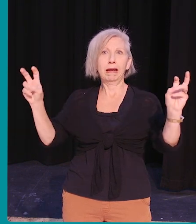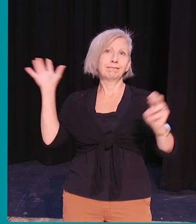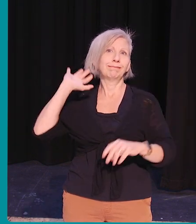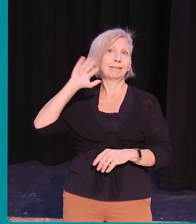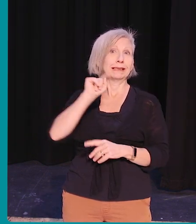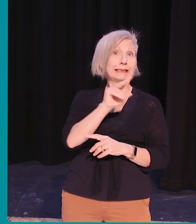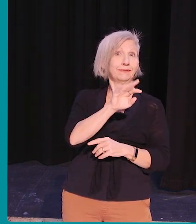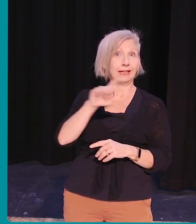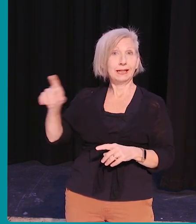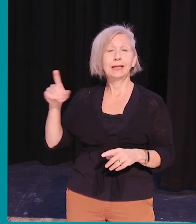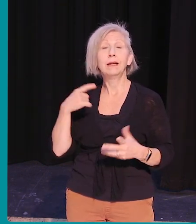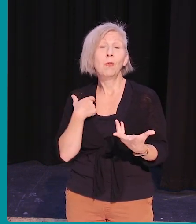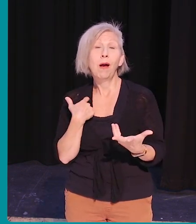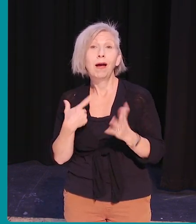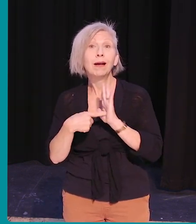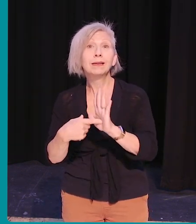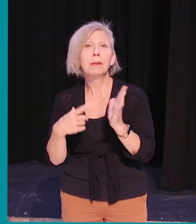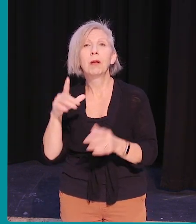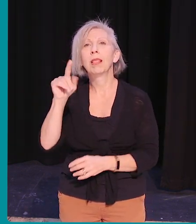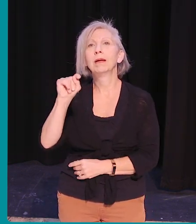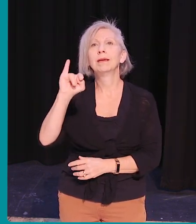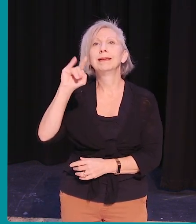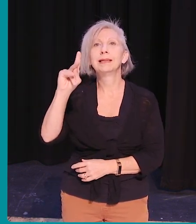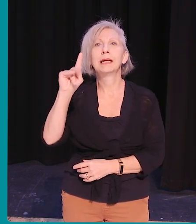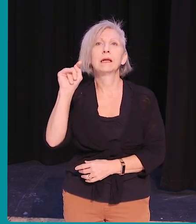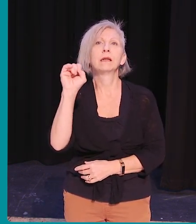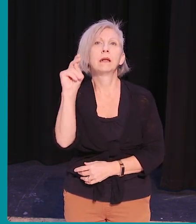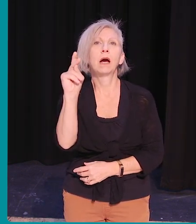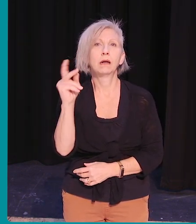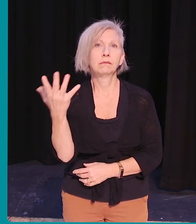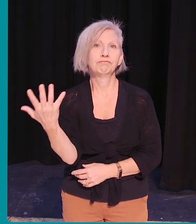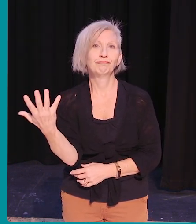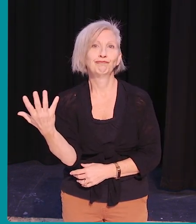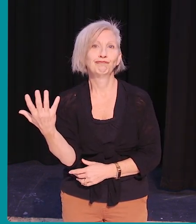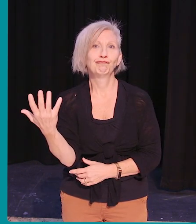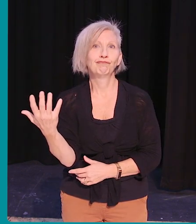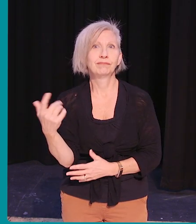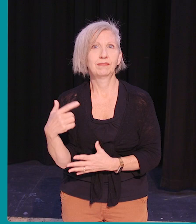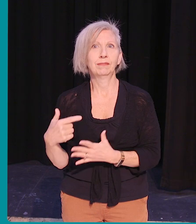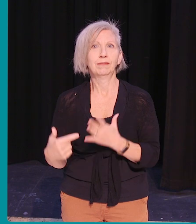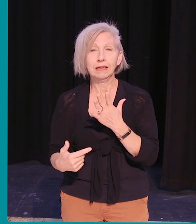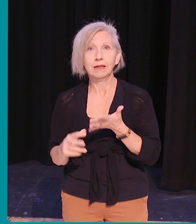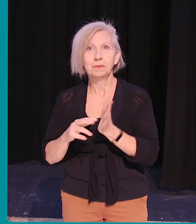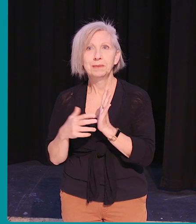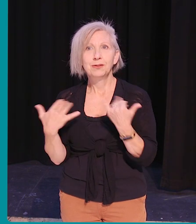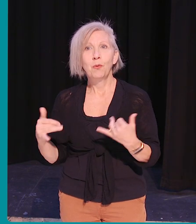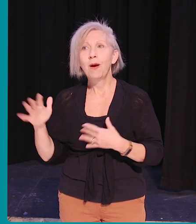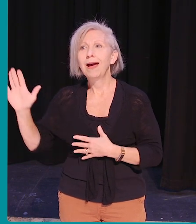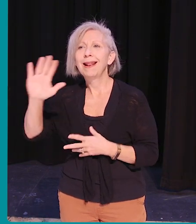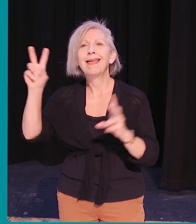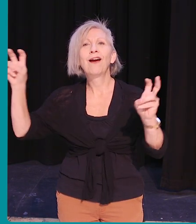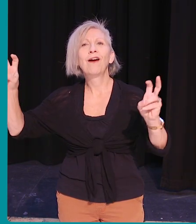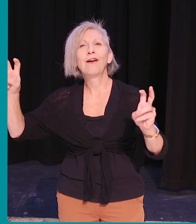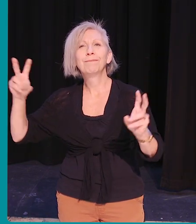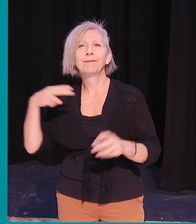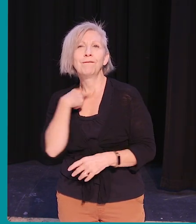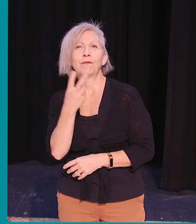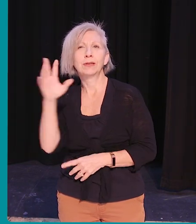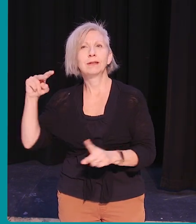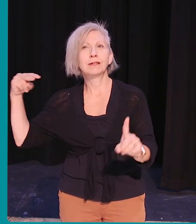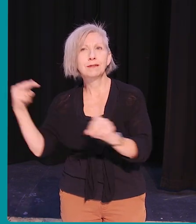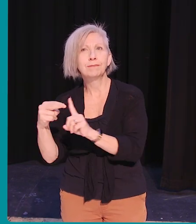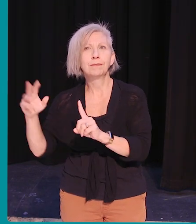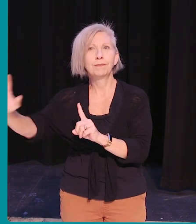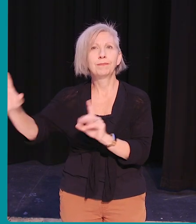got to be on the TikTok. All right? And that's wonderful because we're elevating all these voices that never would have surfaced before, and there's a lot